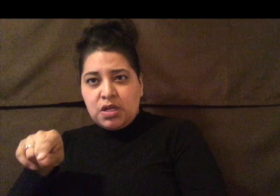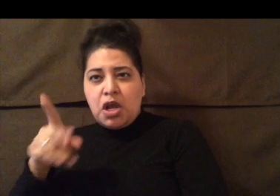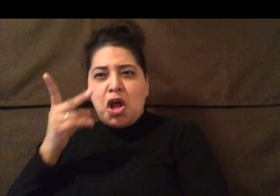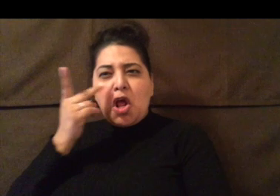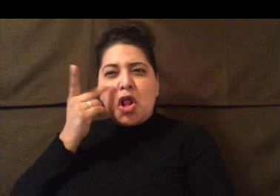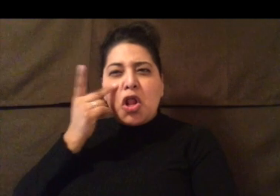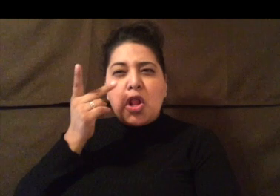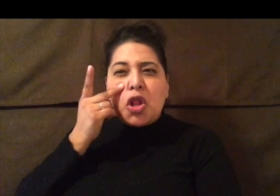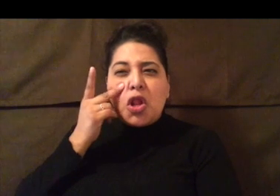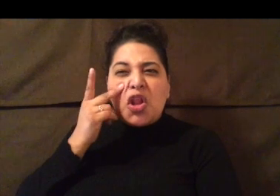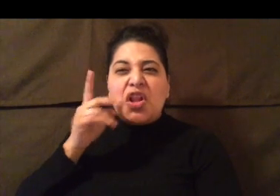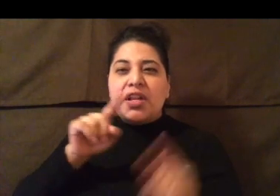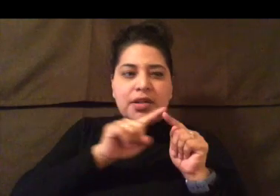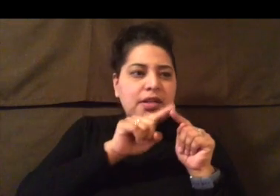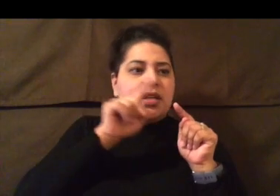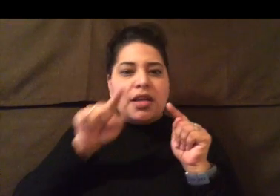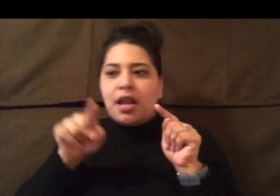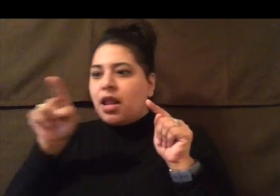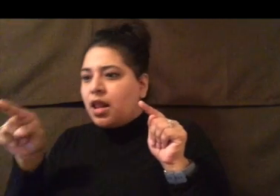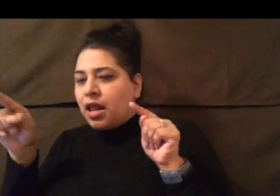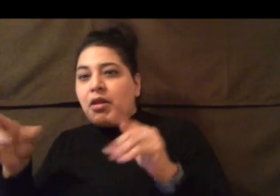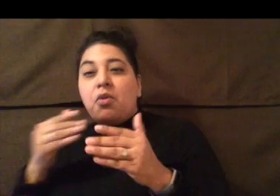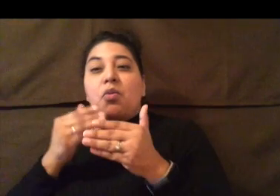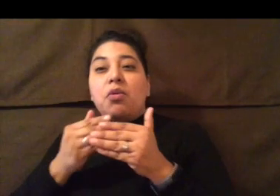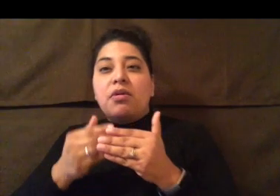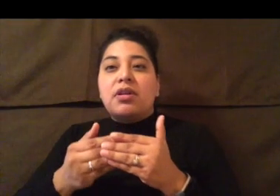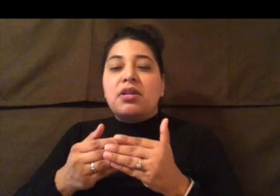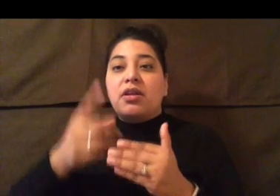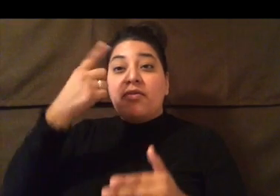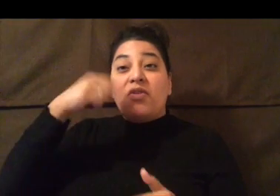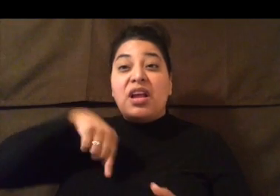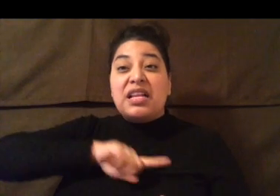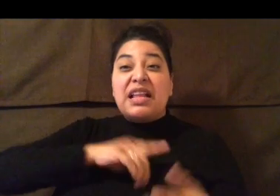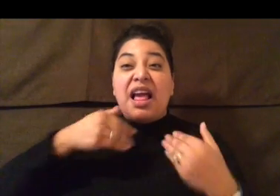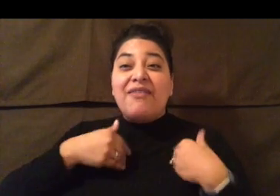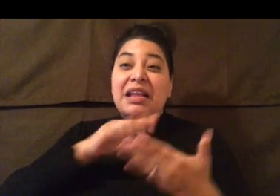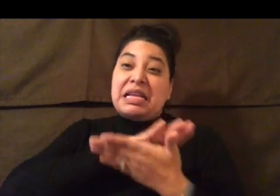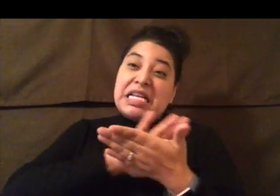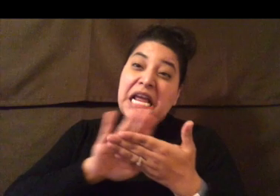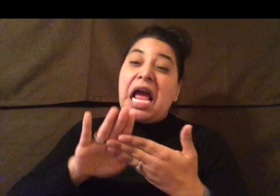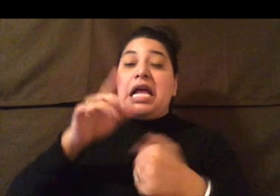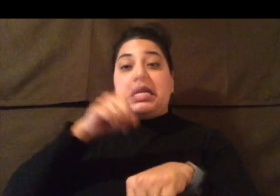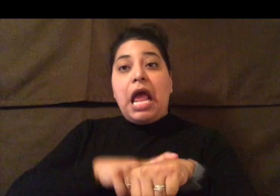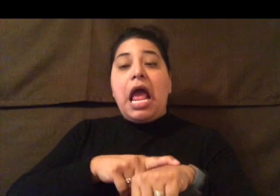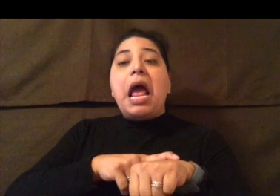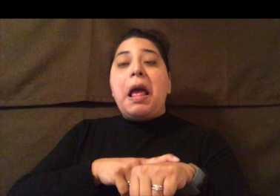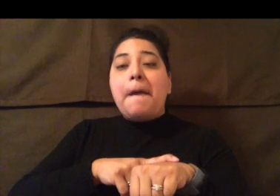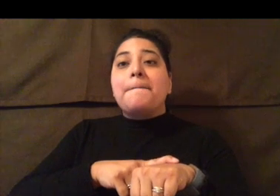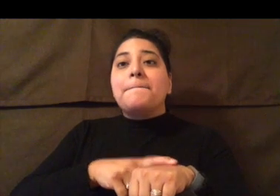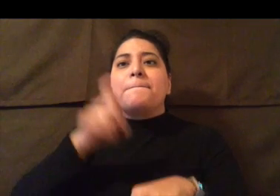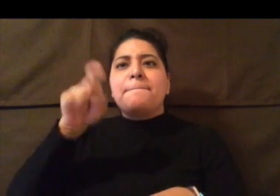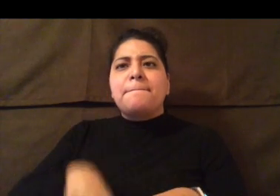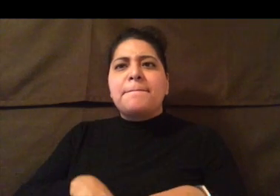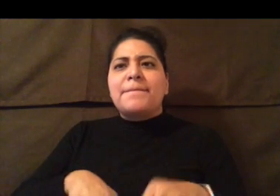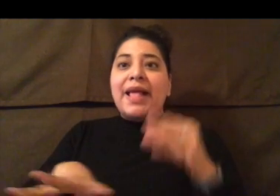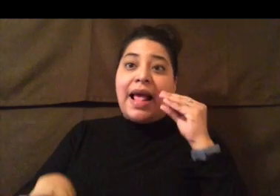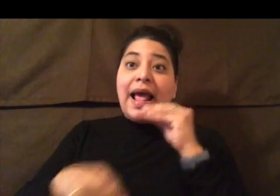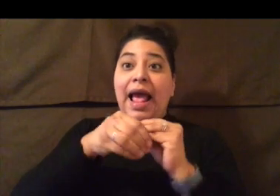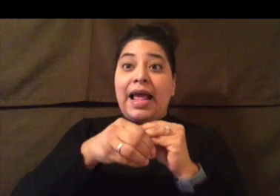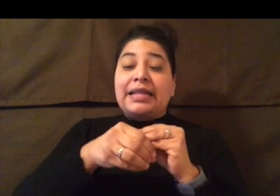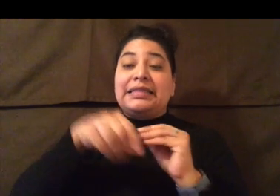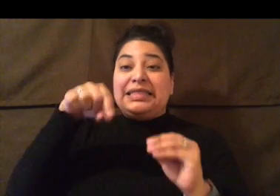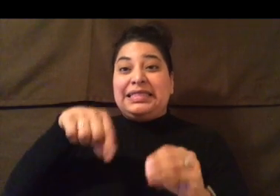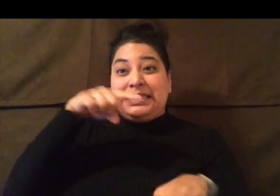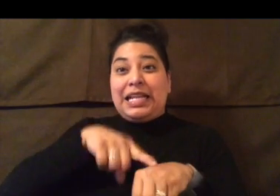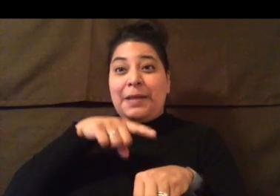5:55. All right, we're going to have to look at our jumps very closely. So in order for us to get to a really nice time, we're going to